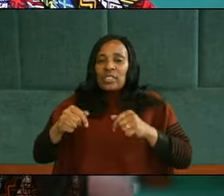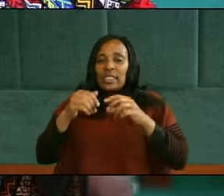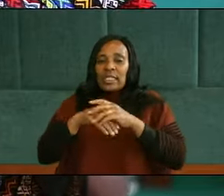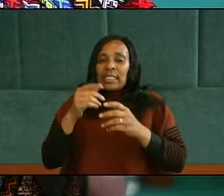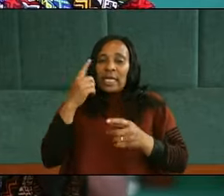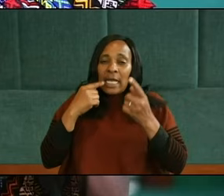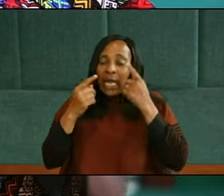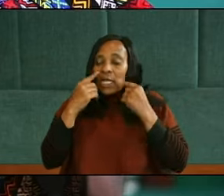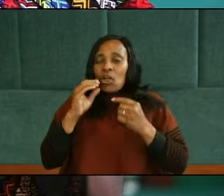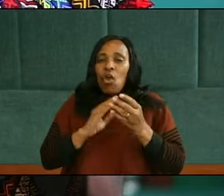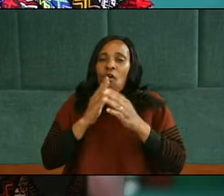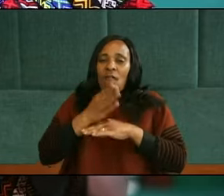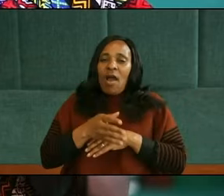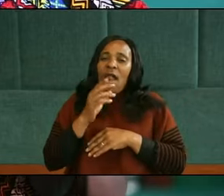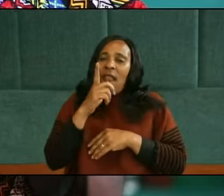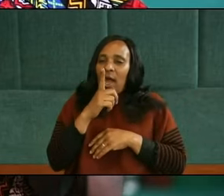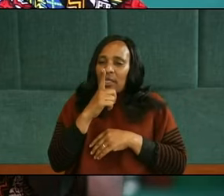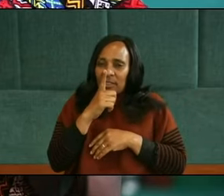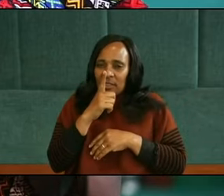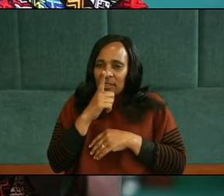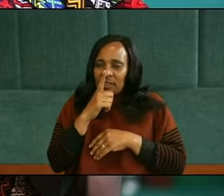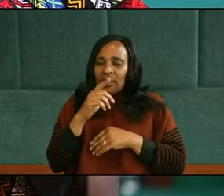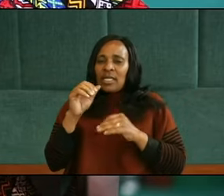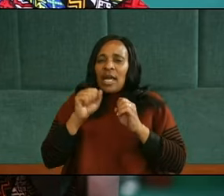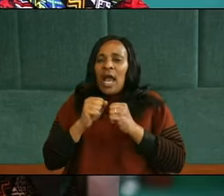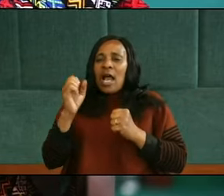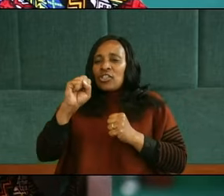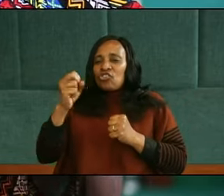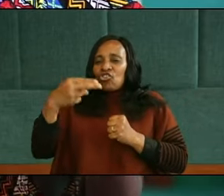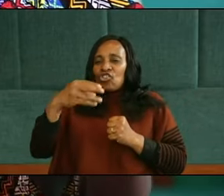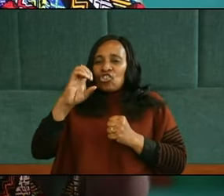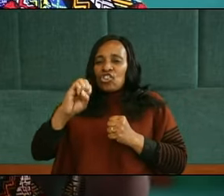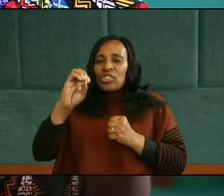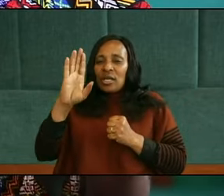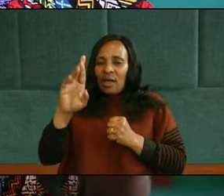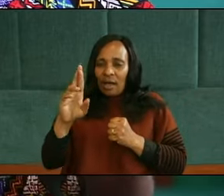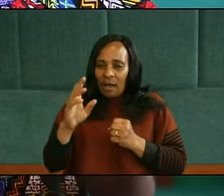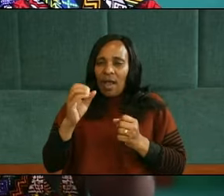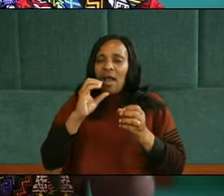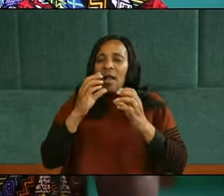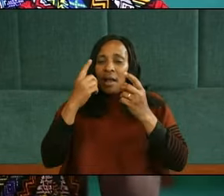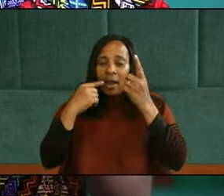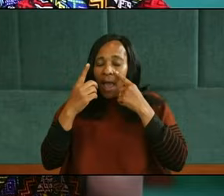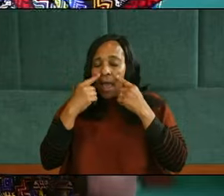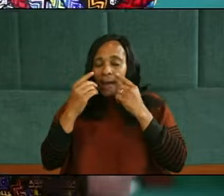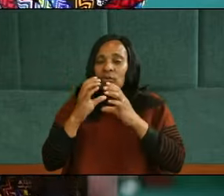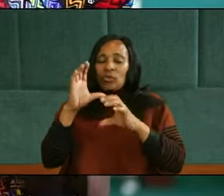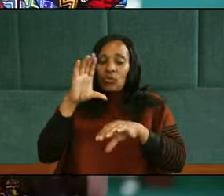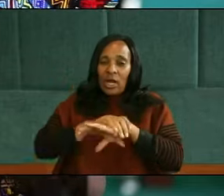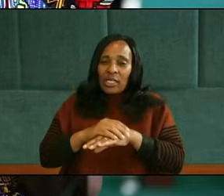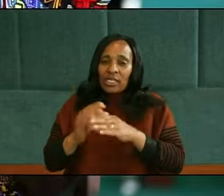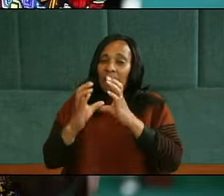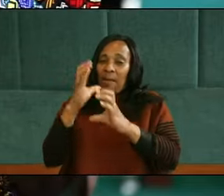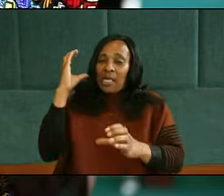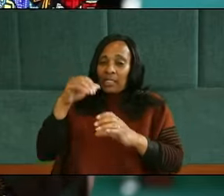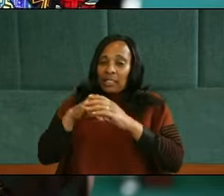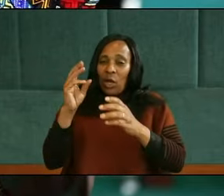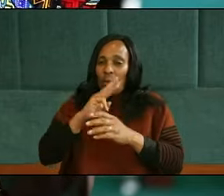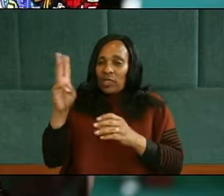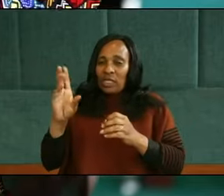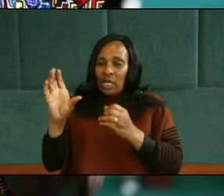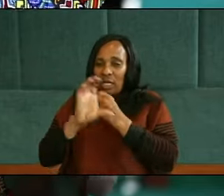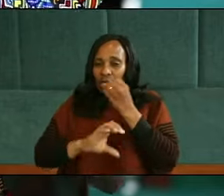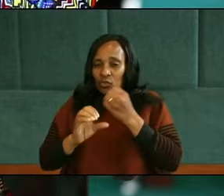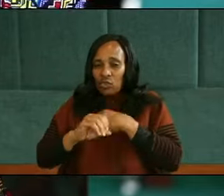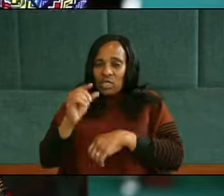Crying Over Lunch. Achia cried as she walked to the bus stop to catch a bus for high school in the West African country of